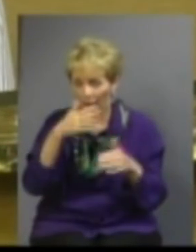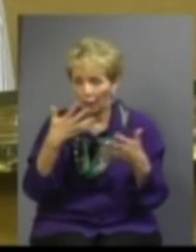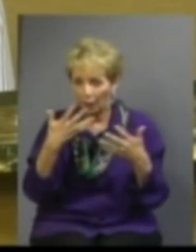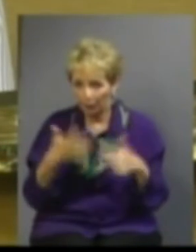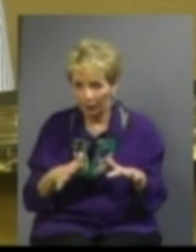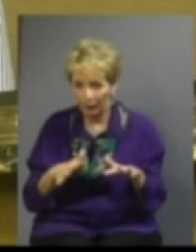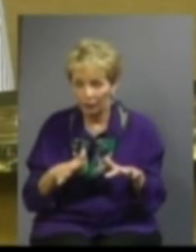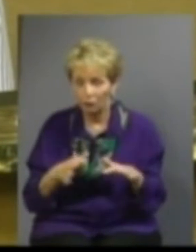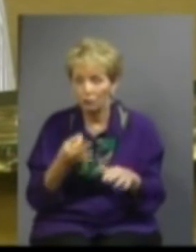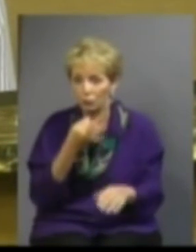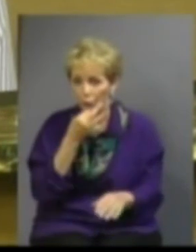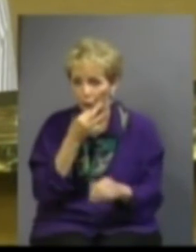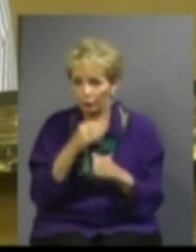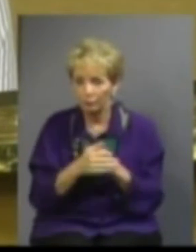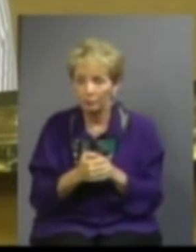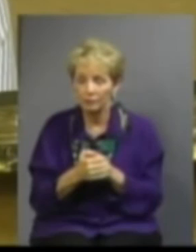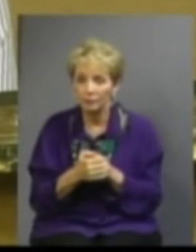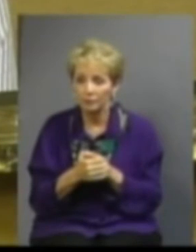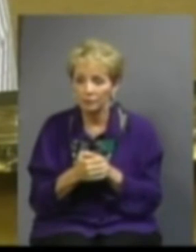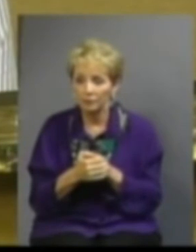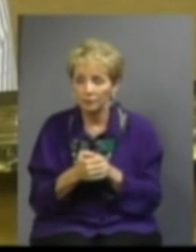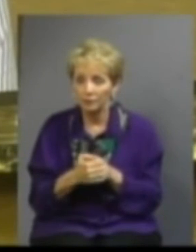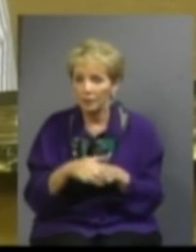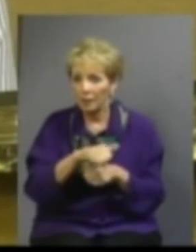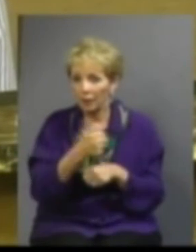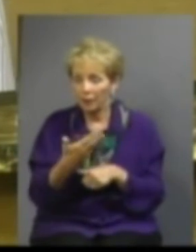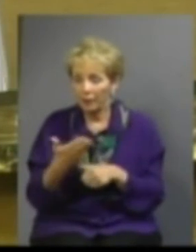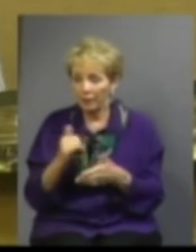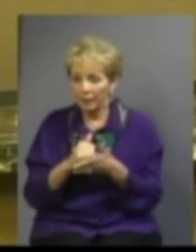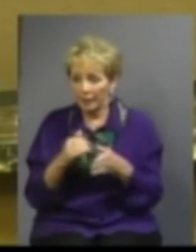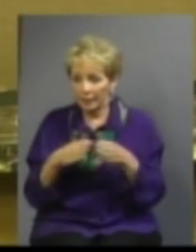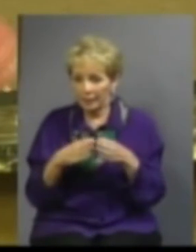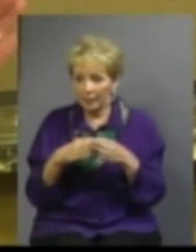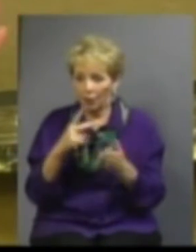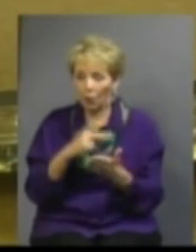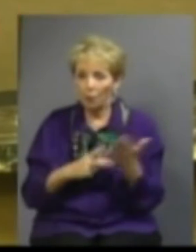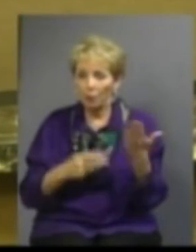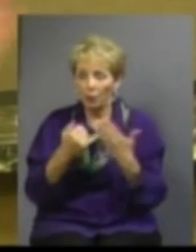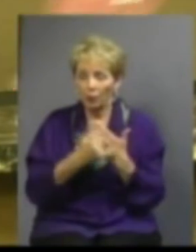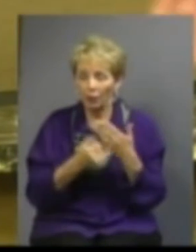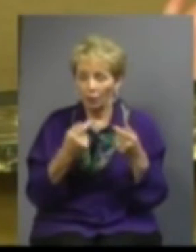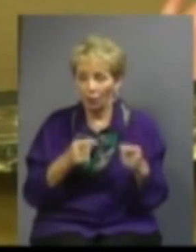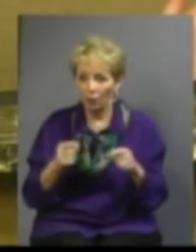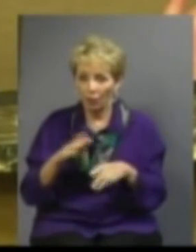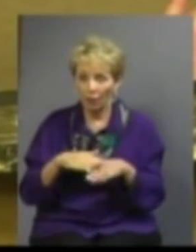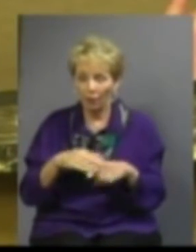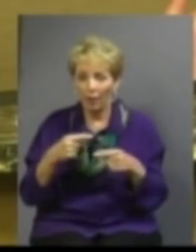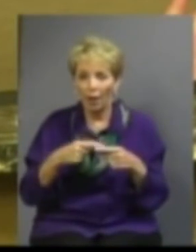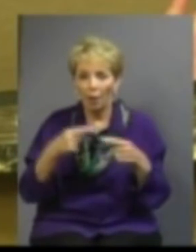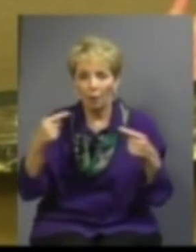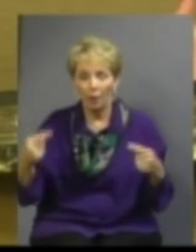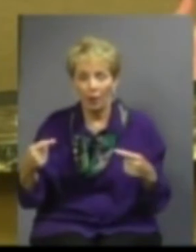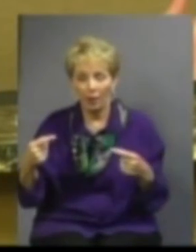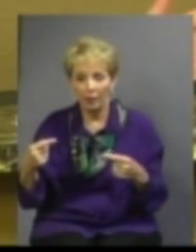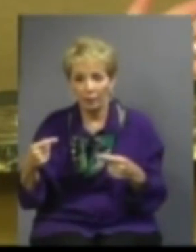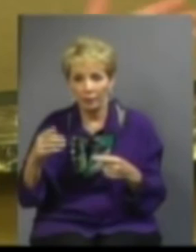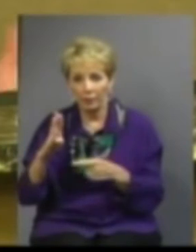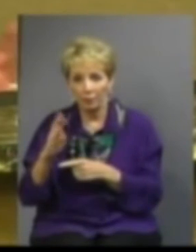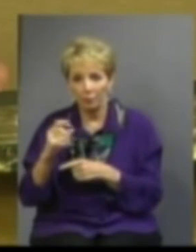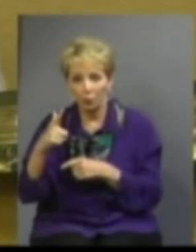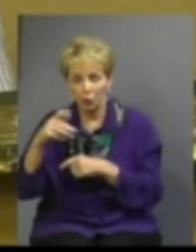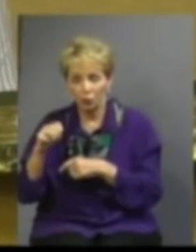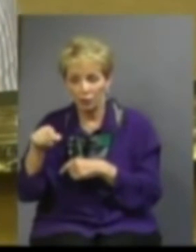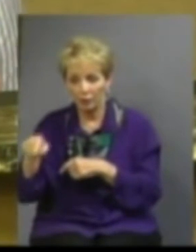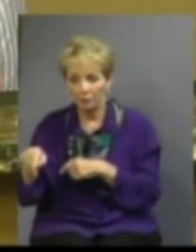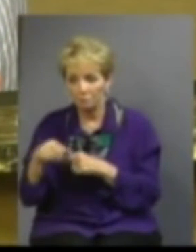complete very soon. The other thing, the city's project, which is going on the opposite legs of Bushell Street,